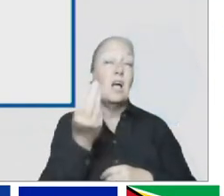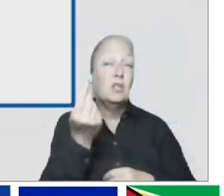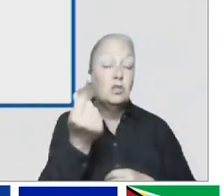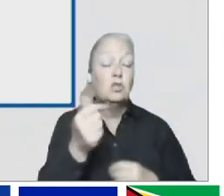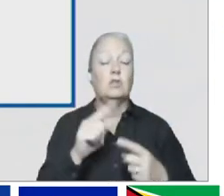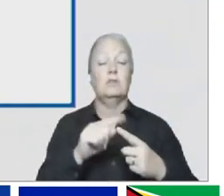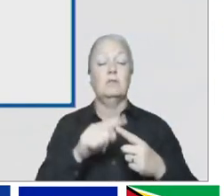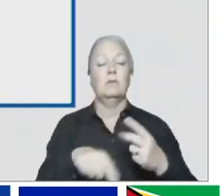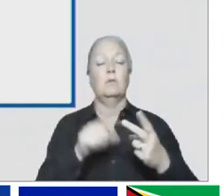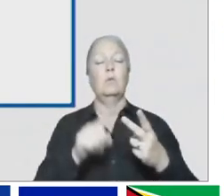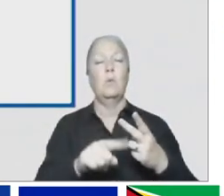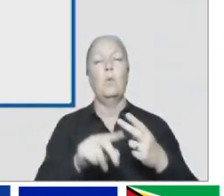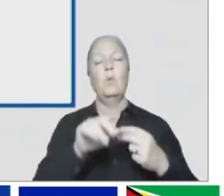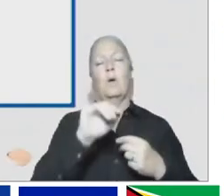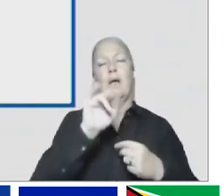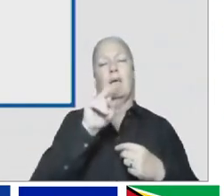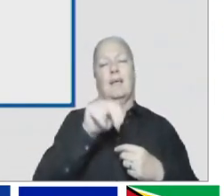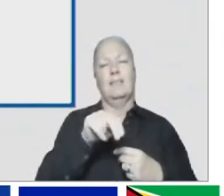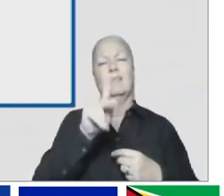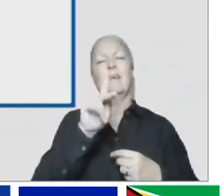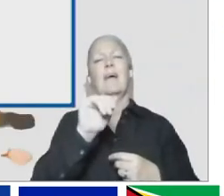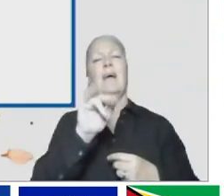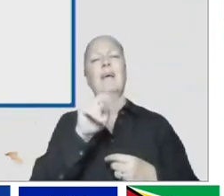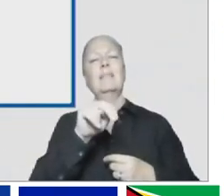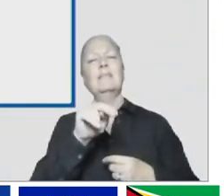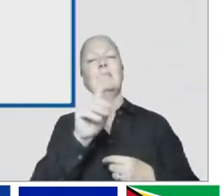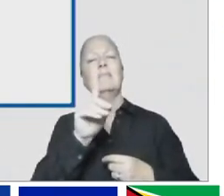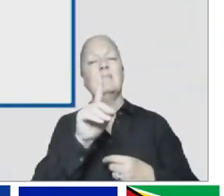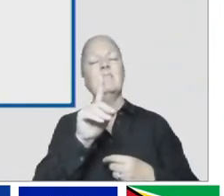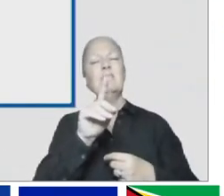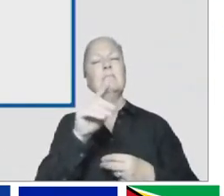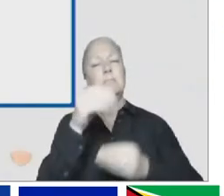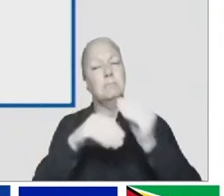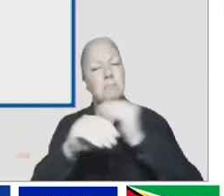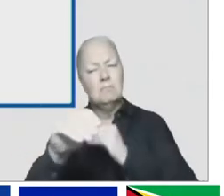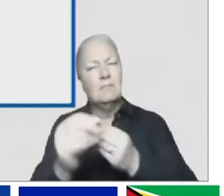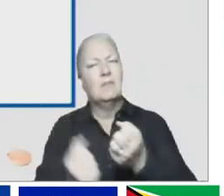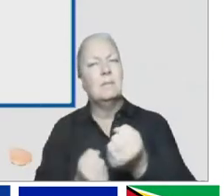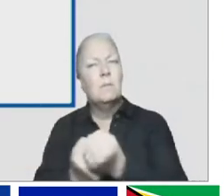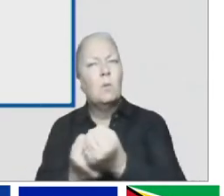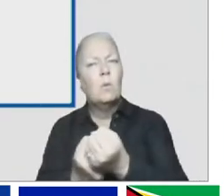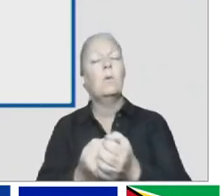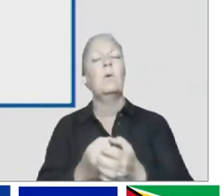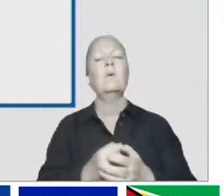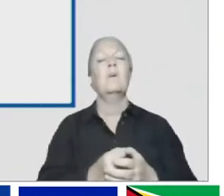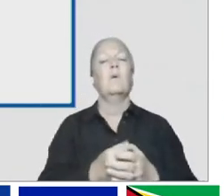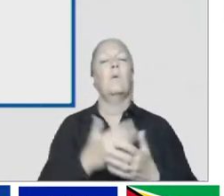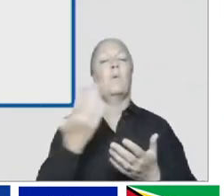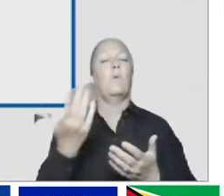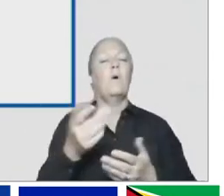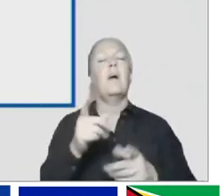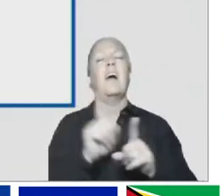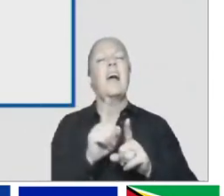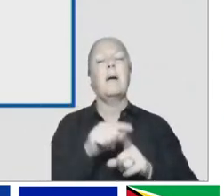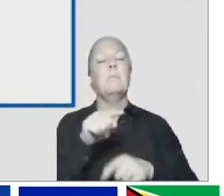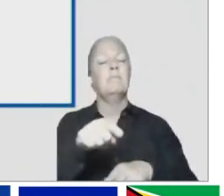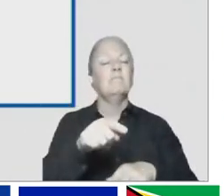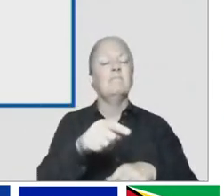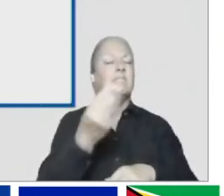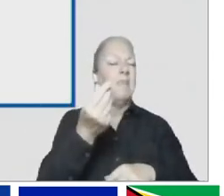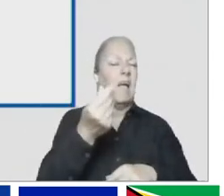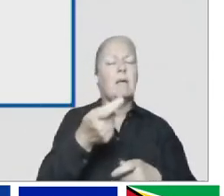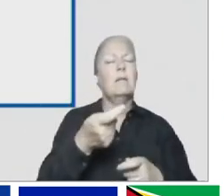employment income support, waivers and extensions, among other things, served to alleviate the potential social